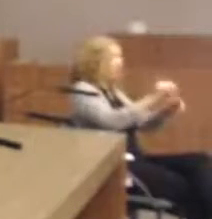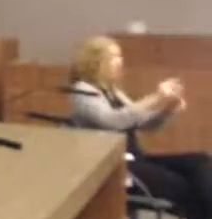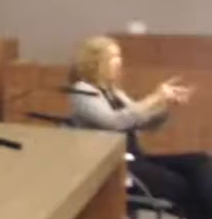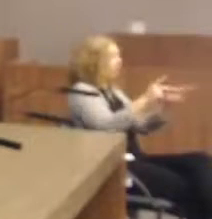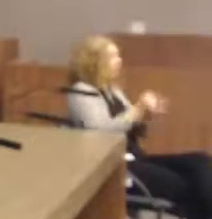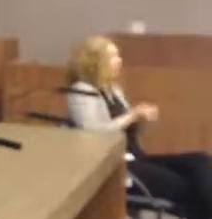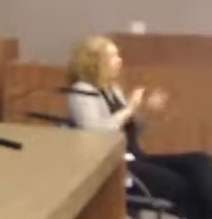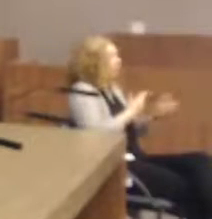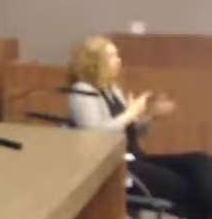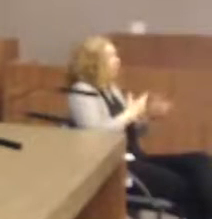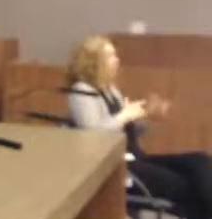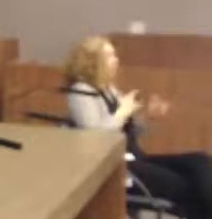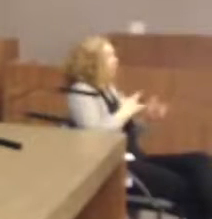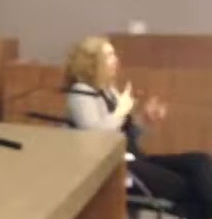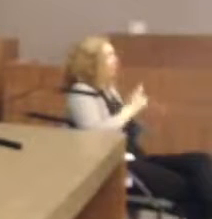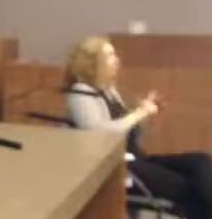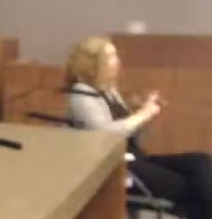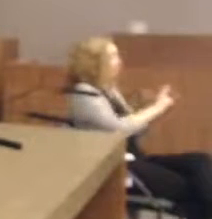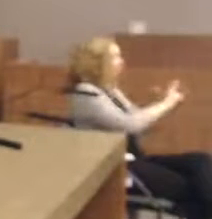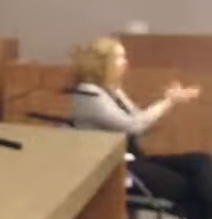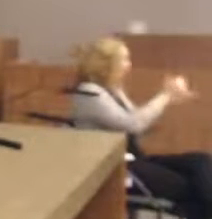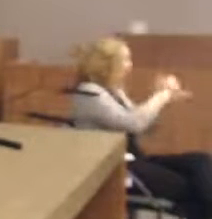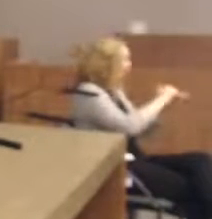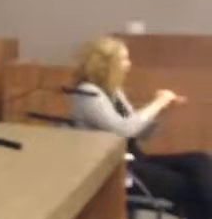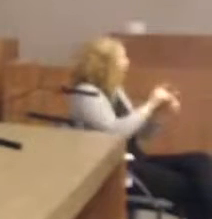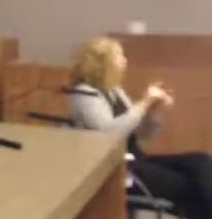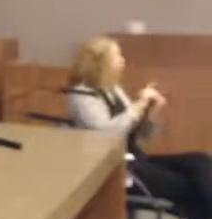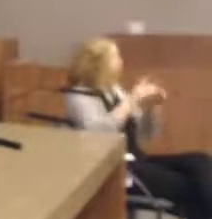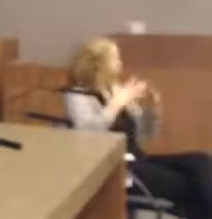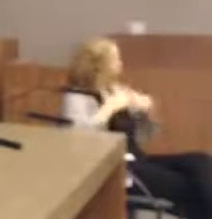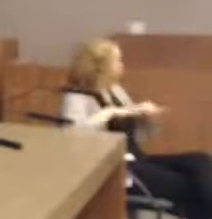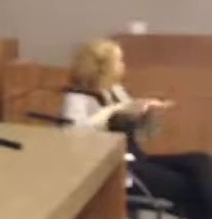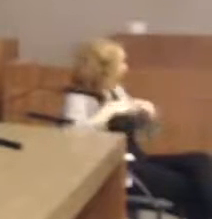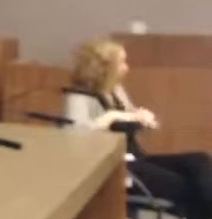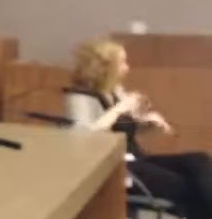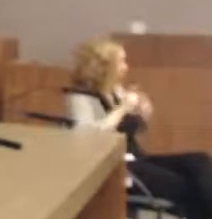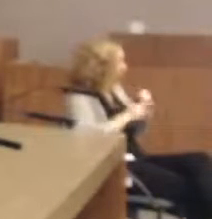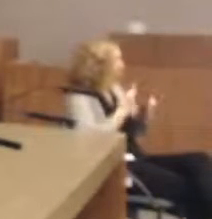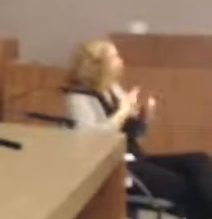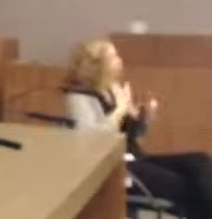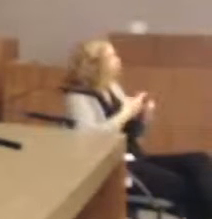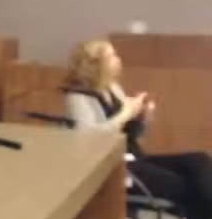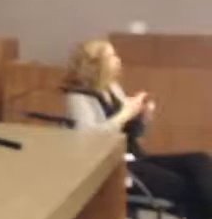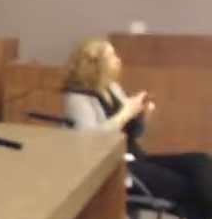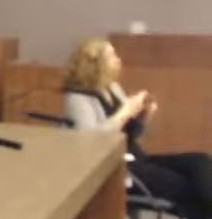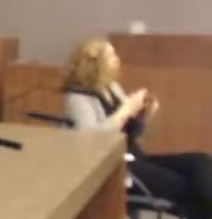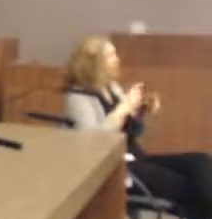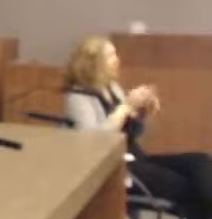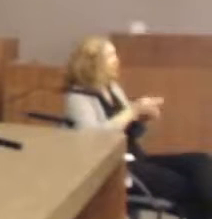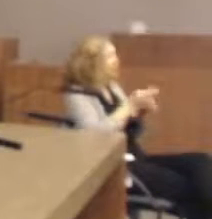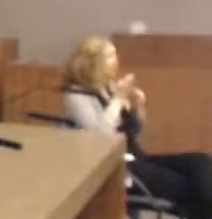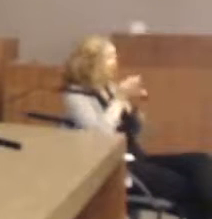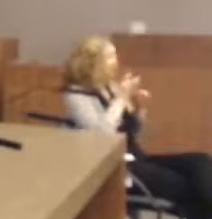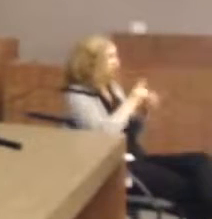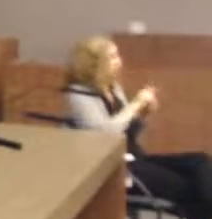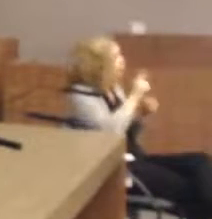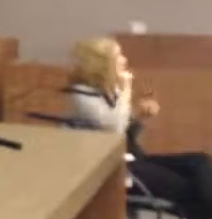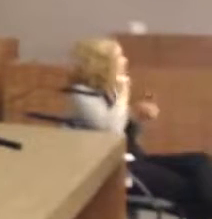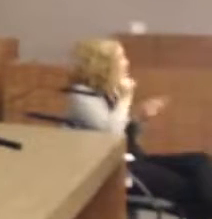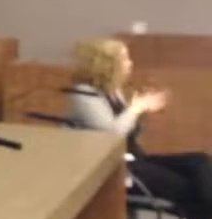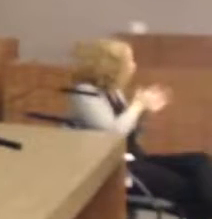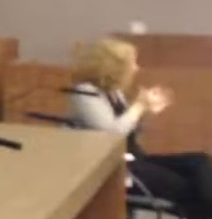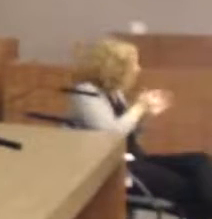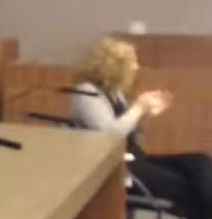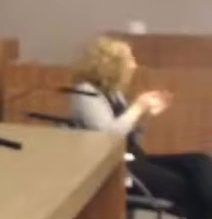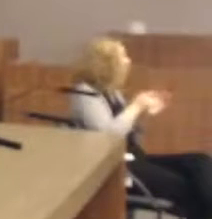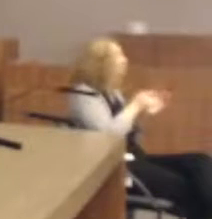back. Items of clothing. So sometimes it's things that people wore, particularly around sexual assaults. It's things that people wore. And we